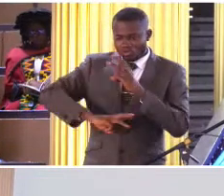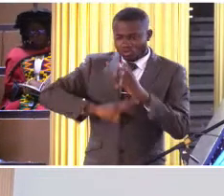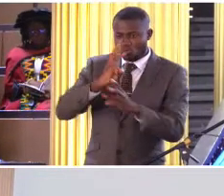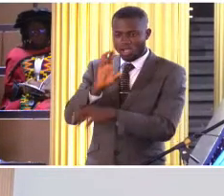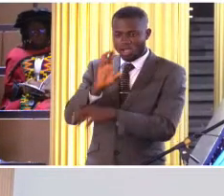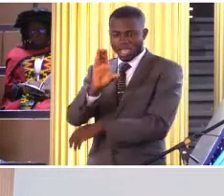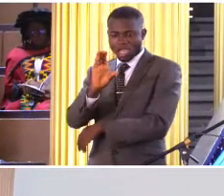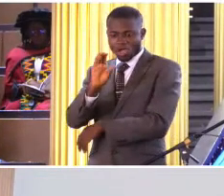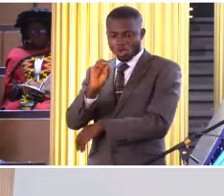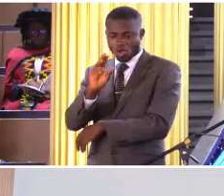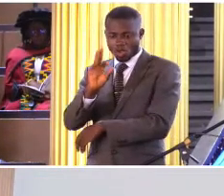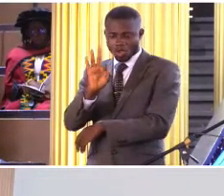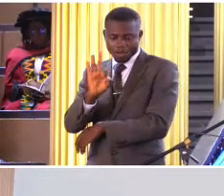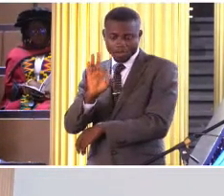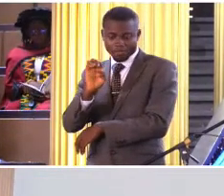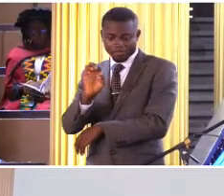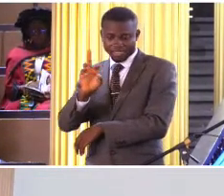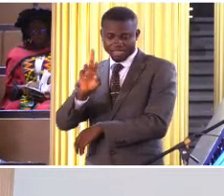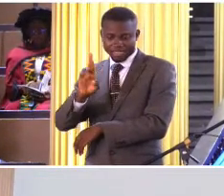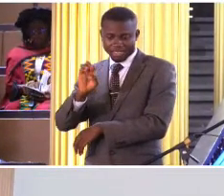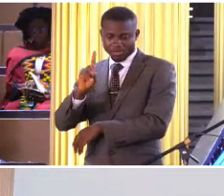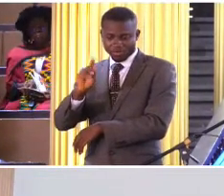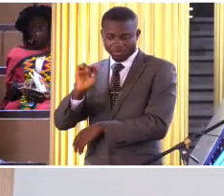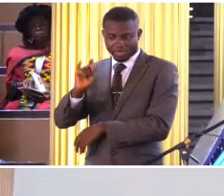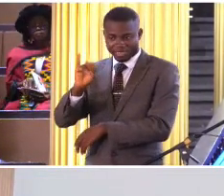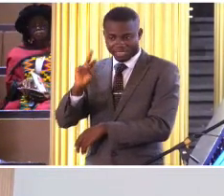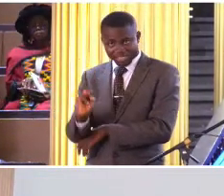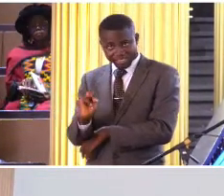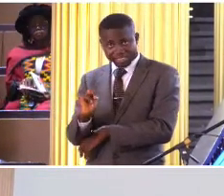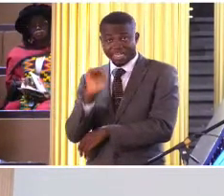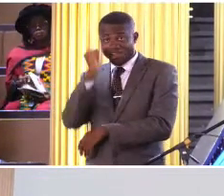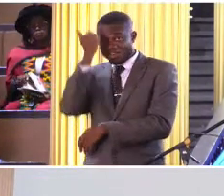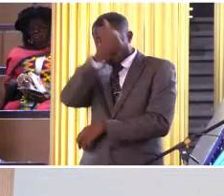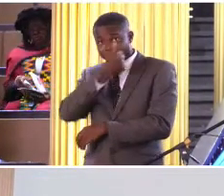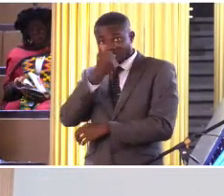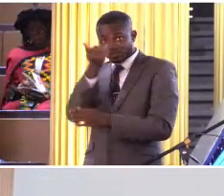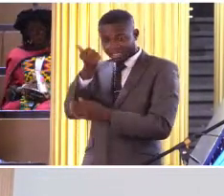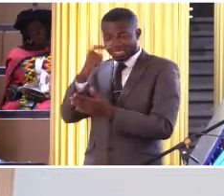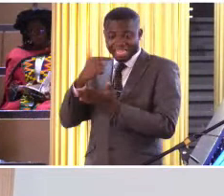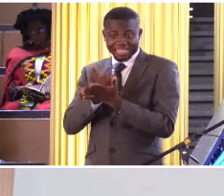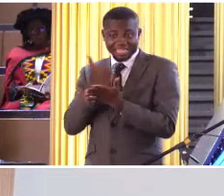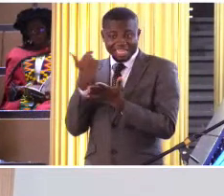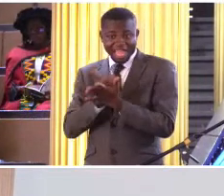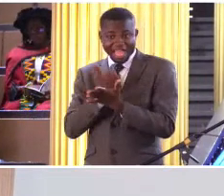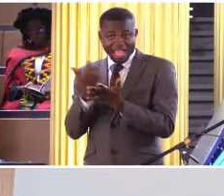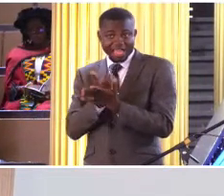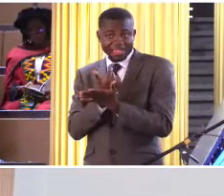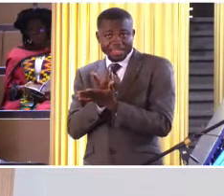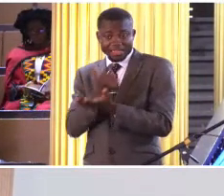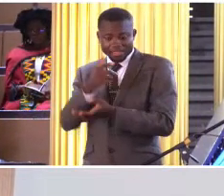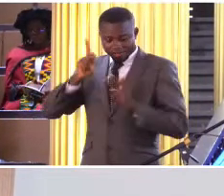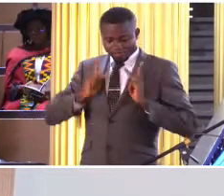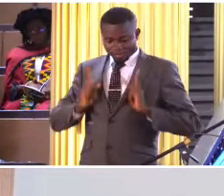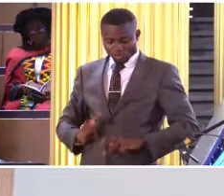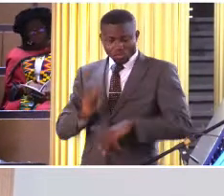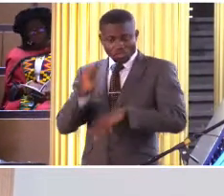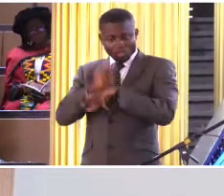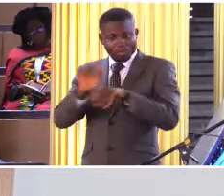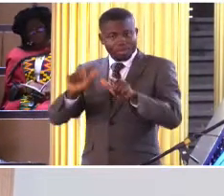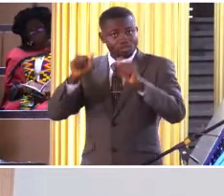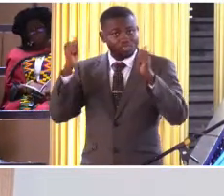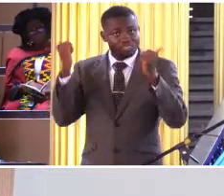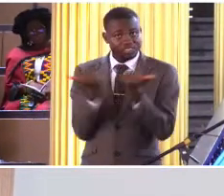Confederation for Physical Therapy, Africa Region, and the Ghana Physiotherapy Association. At